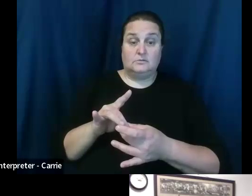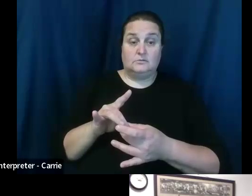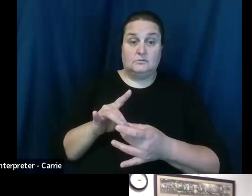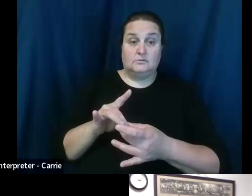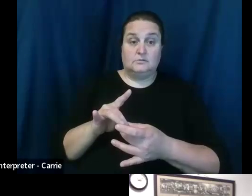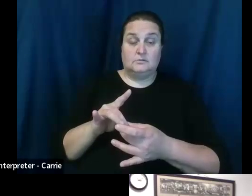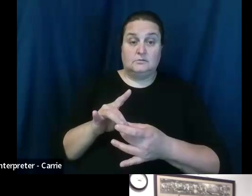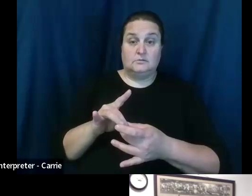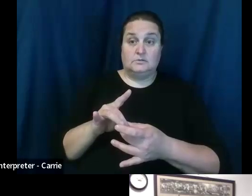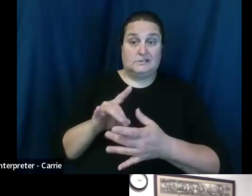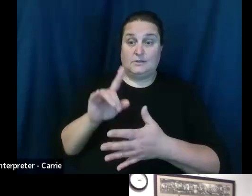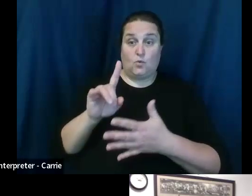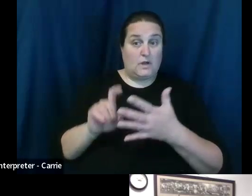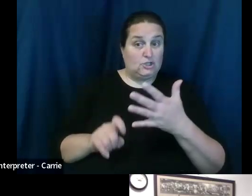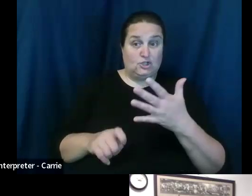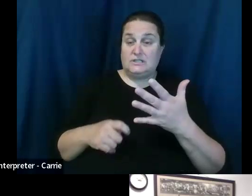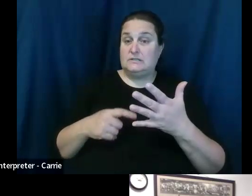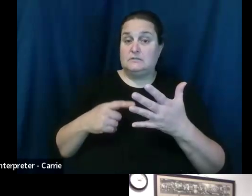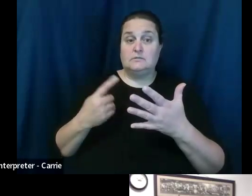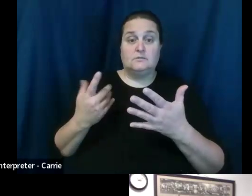step or these questions?